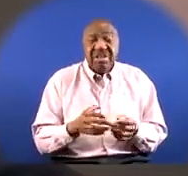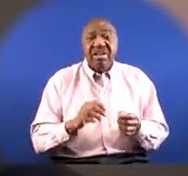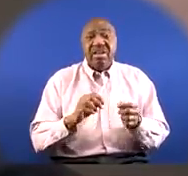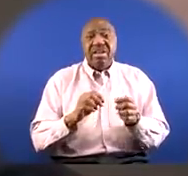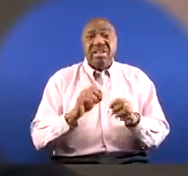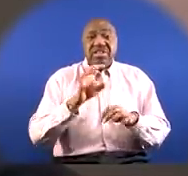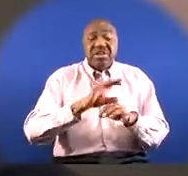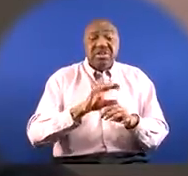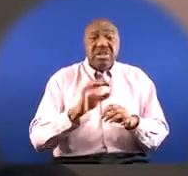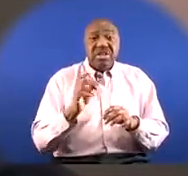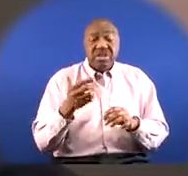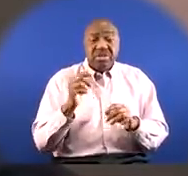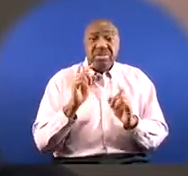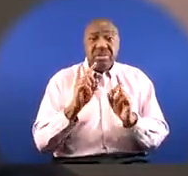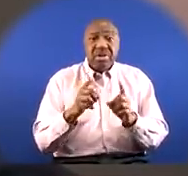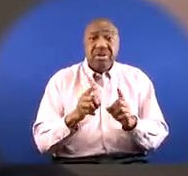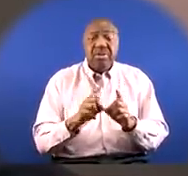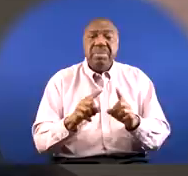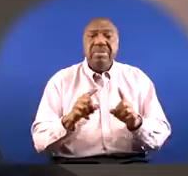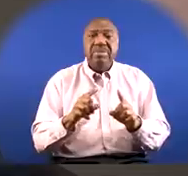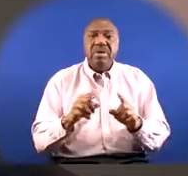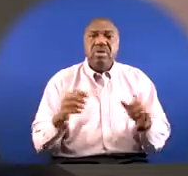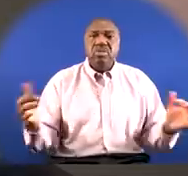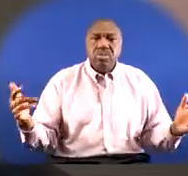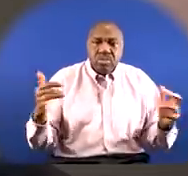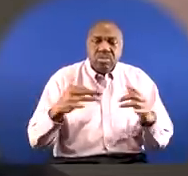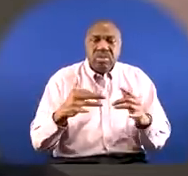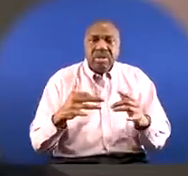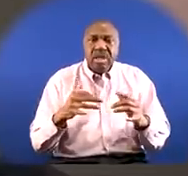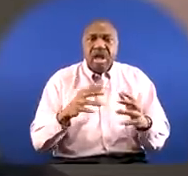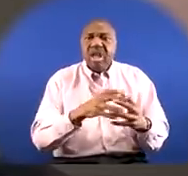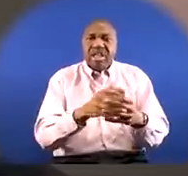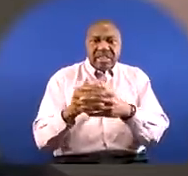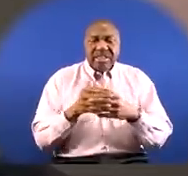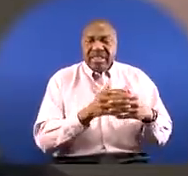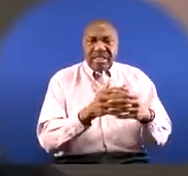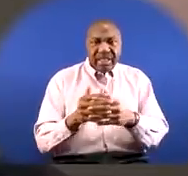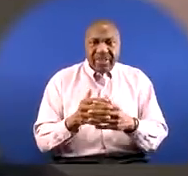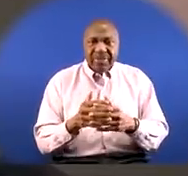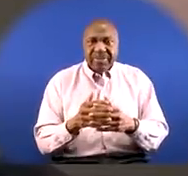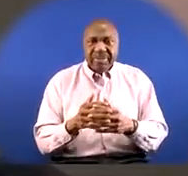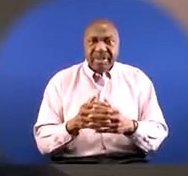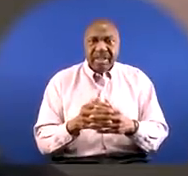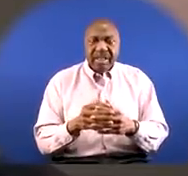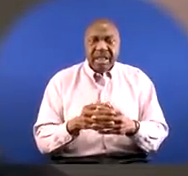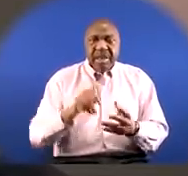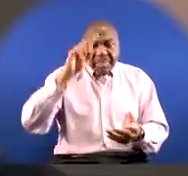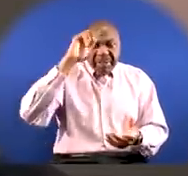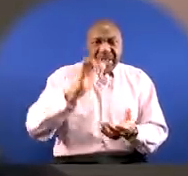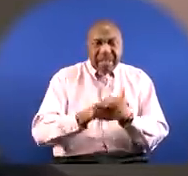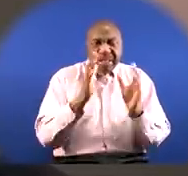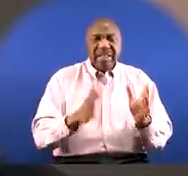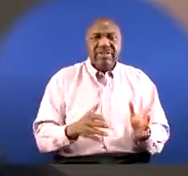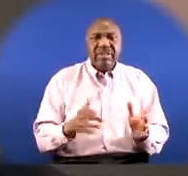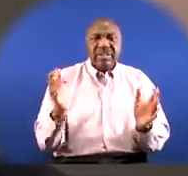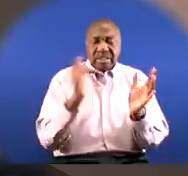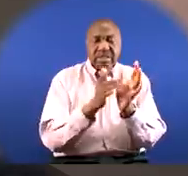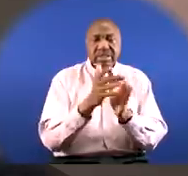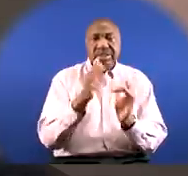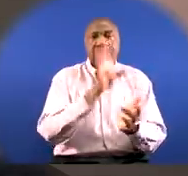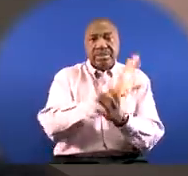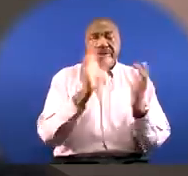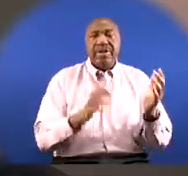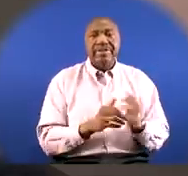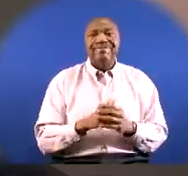come. We're just all together as the body of believers in Jesus Christ to celebrate